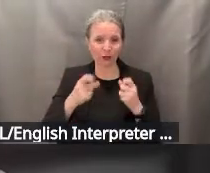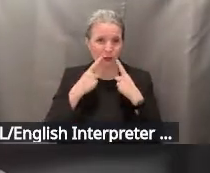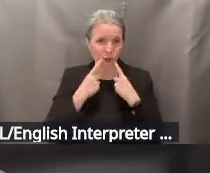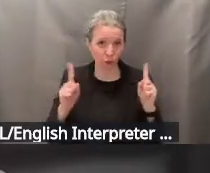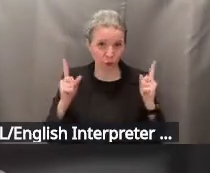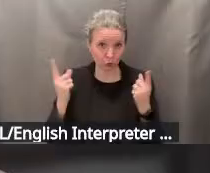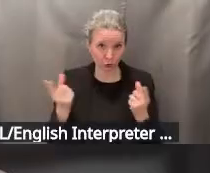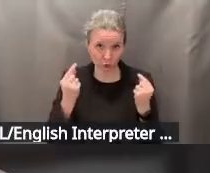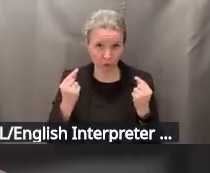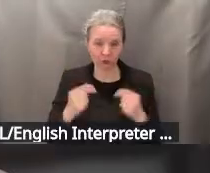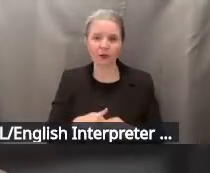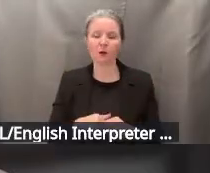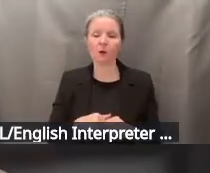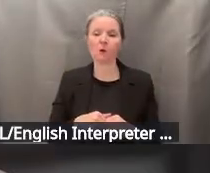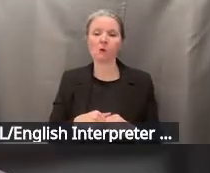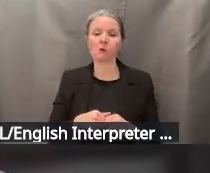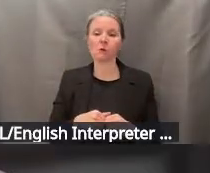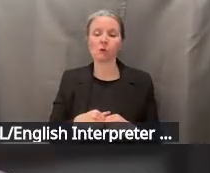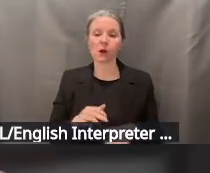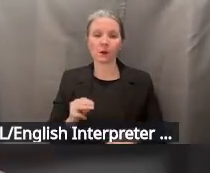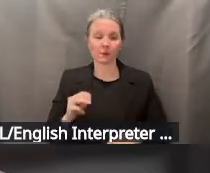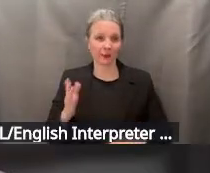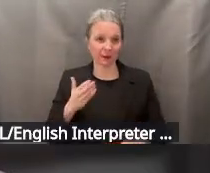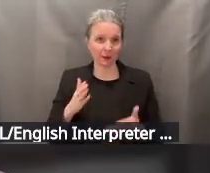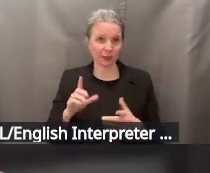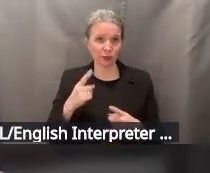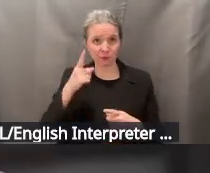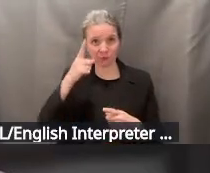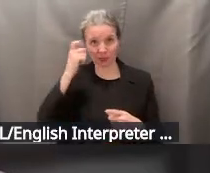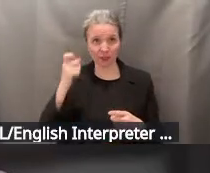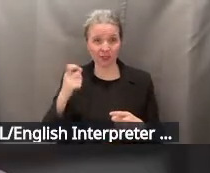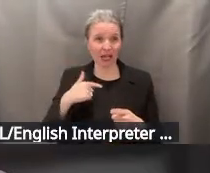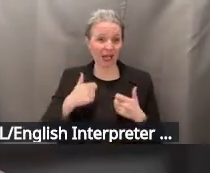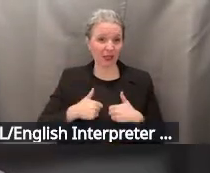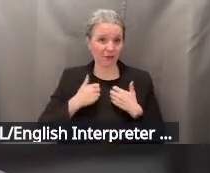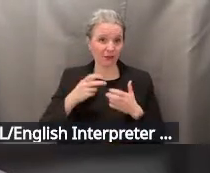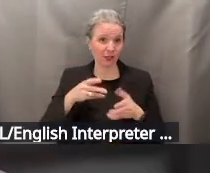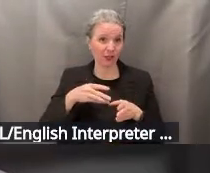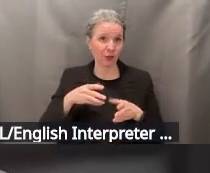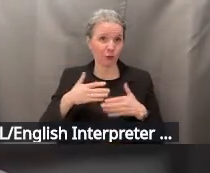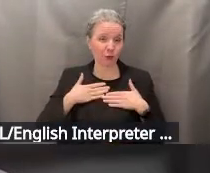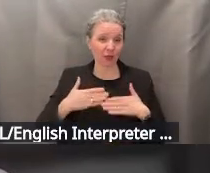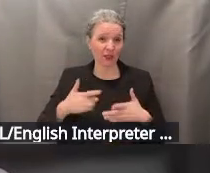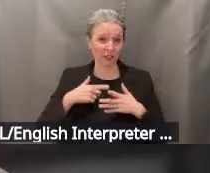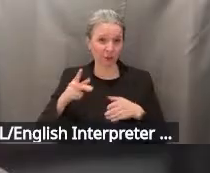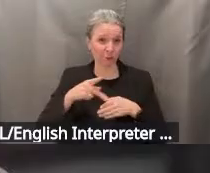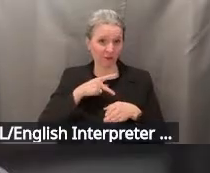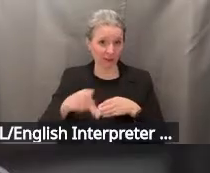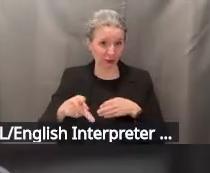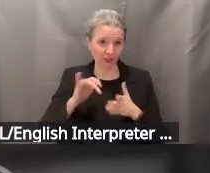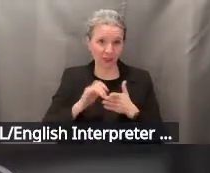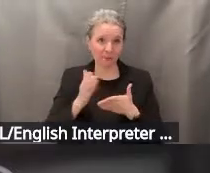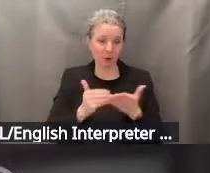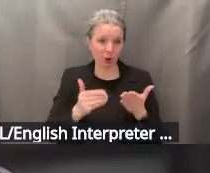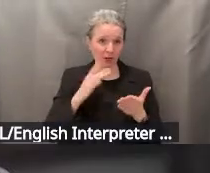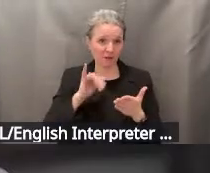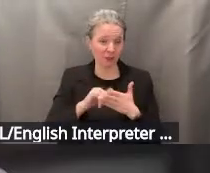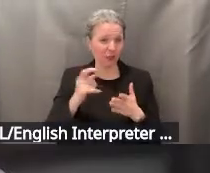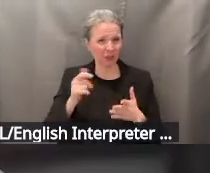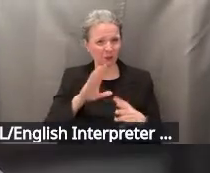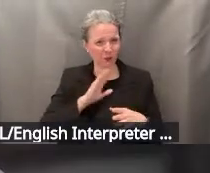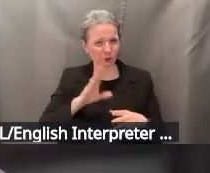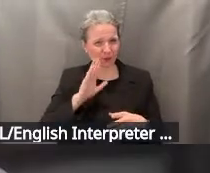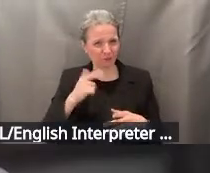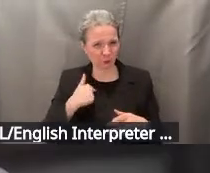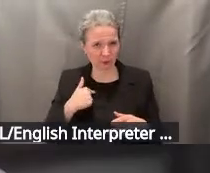accomplish with this. And maybe it's just because I live and breathe this professionally, but that part of it was a little frustrating to